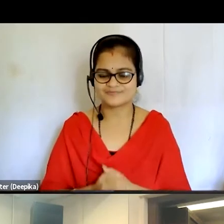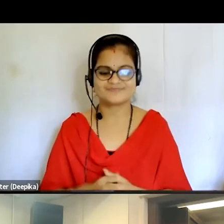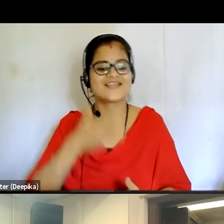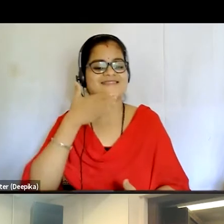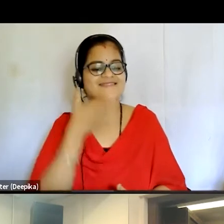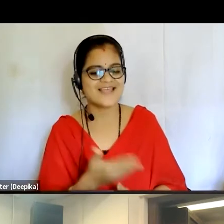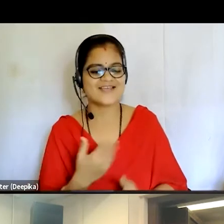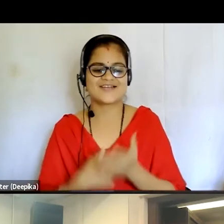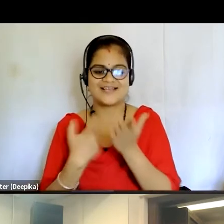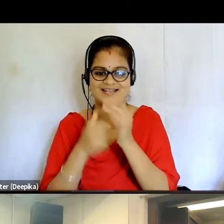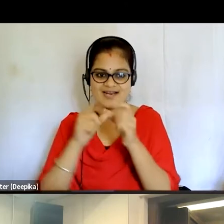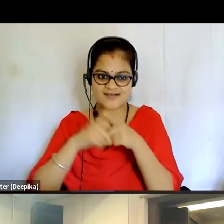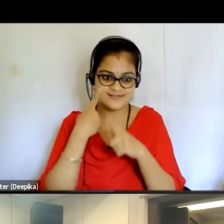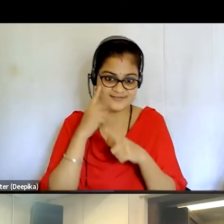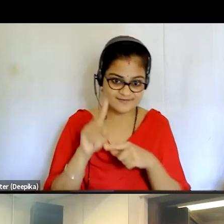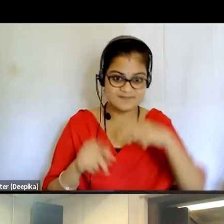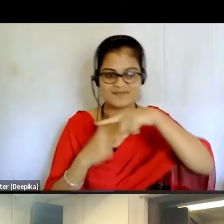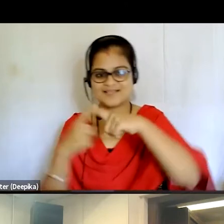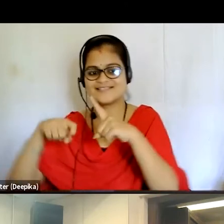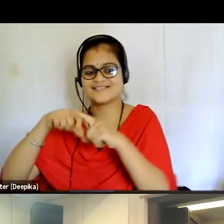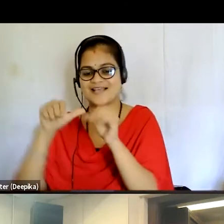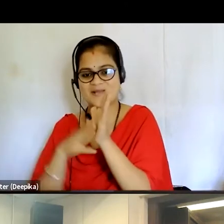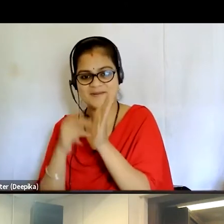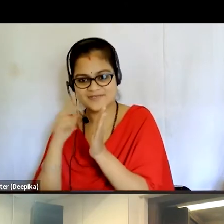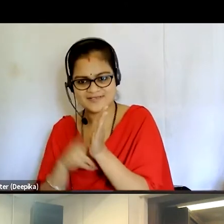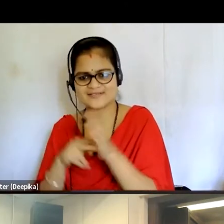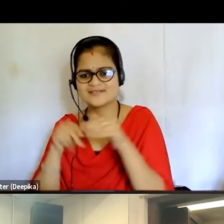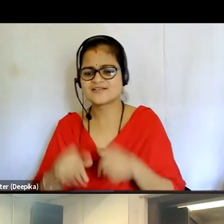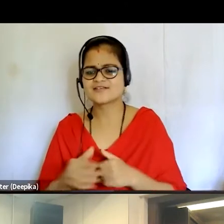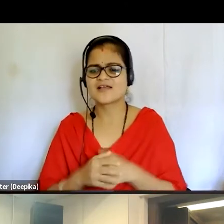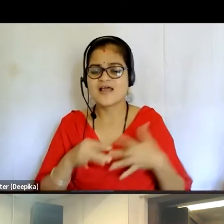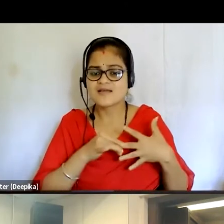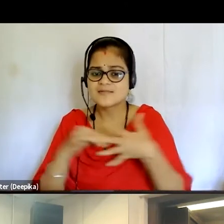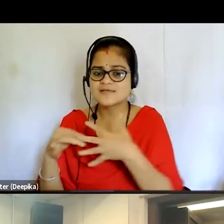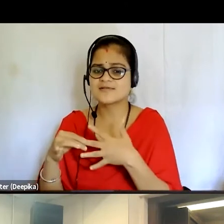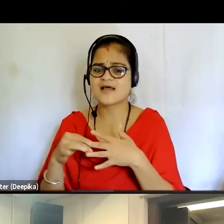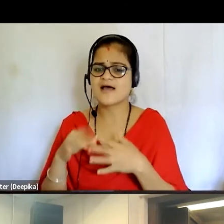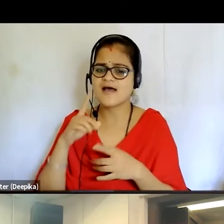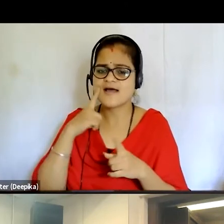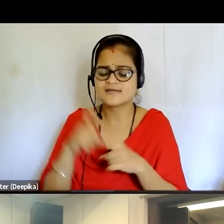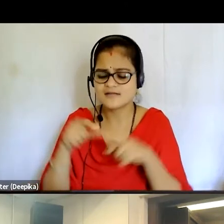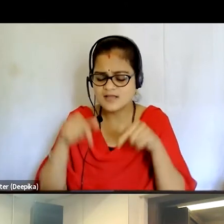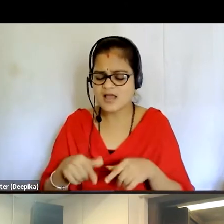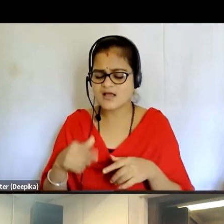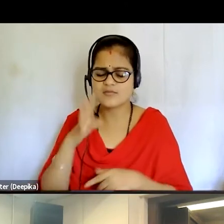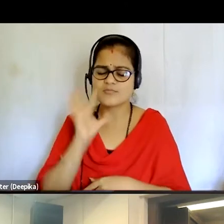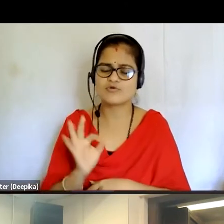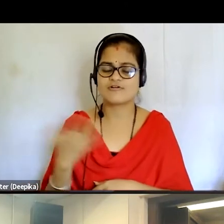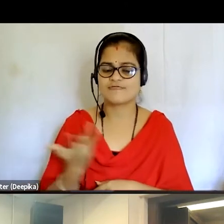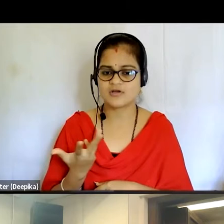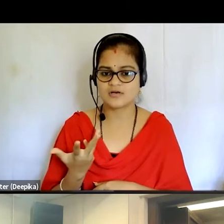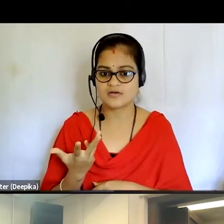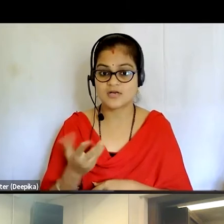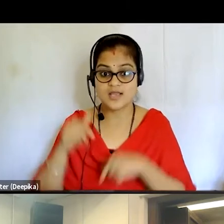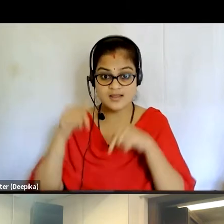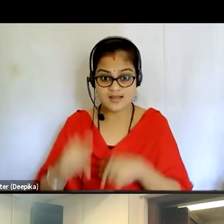Kamini. So why is a sonic identity important, especially today? You know, this